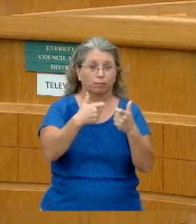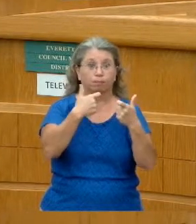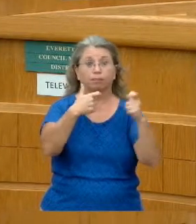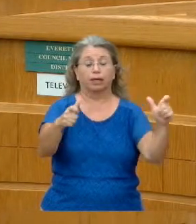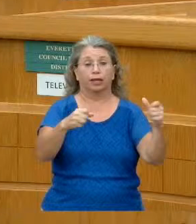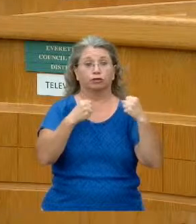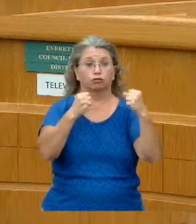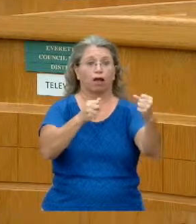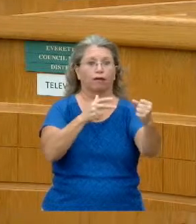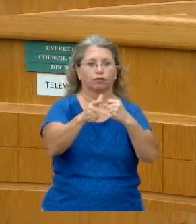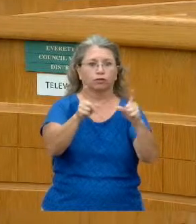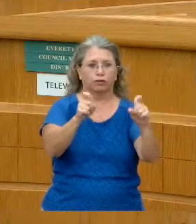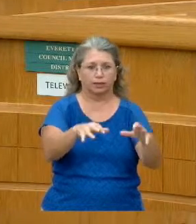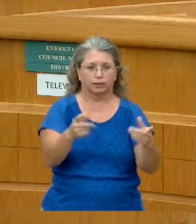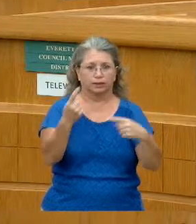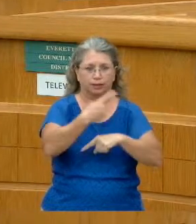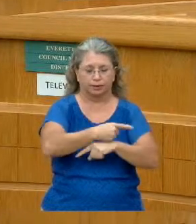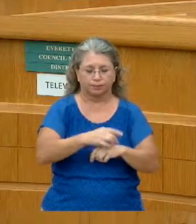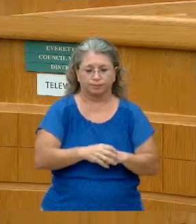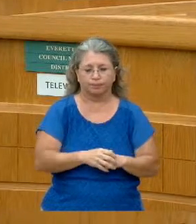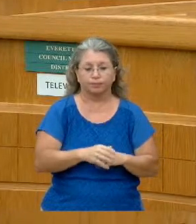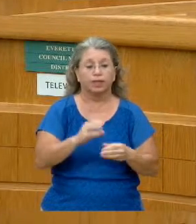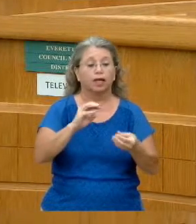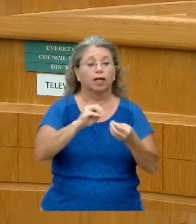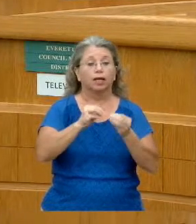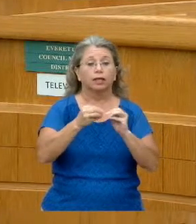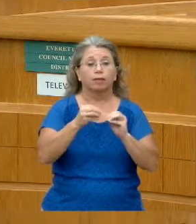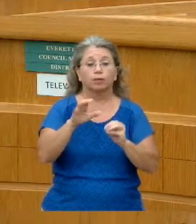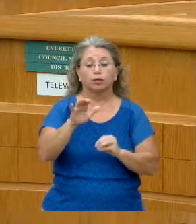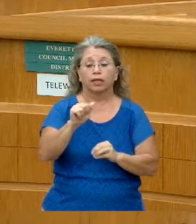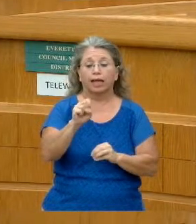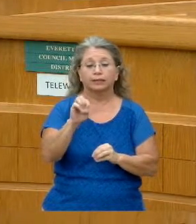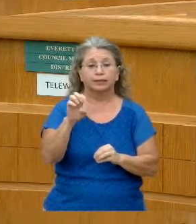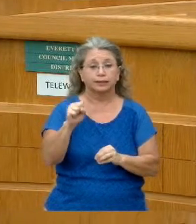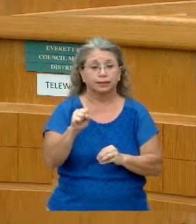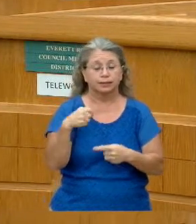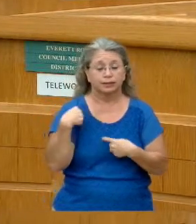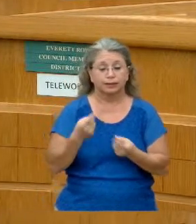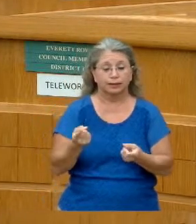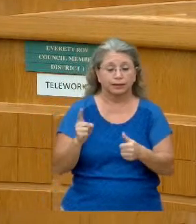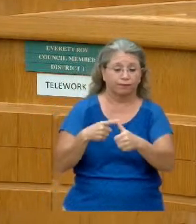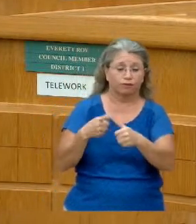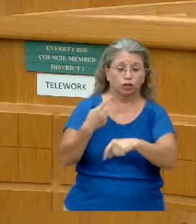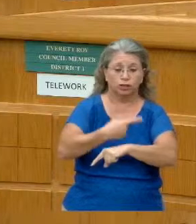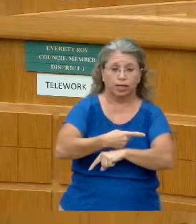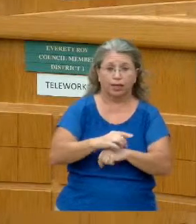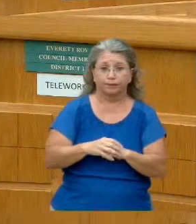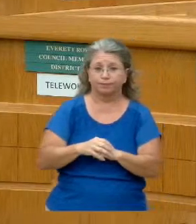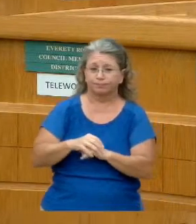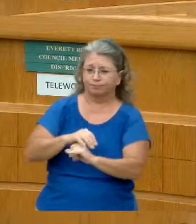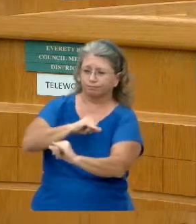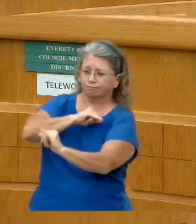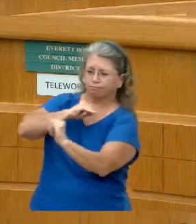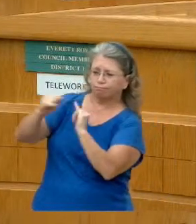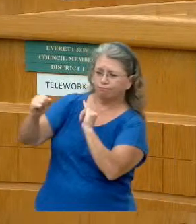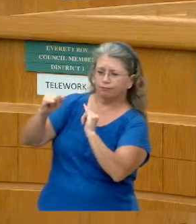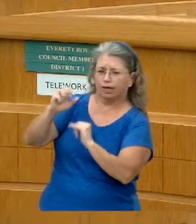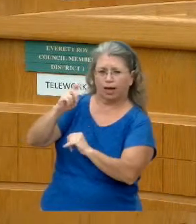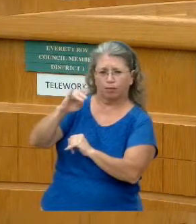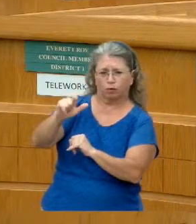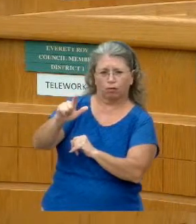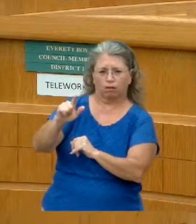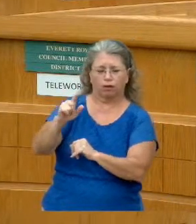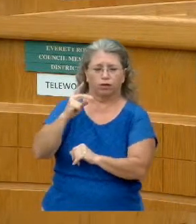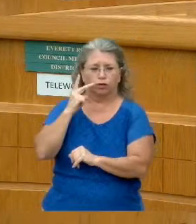And then number of cases, you can see that continues. It shows since day 1 all the way down there in April. And you